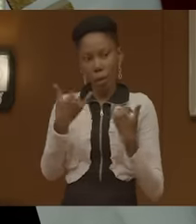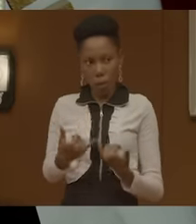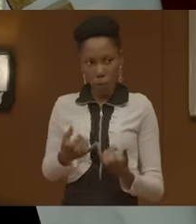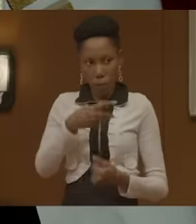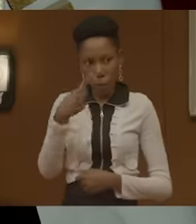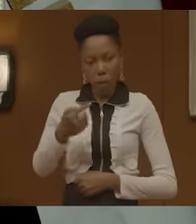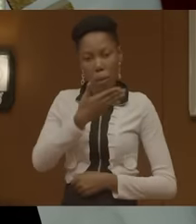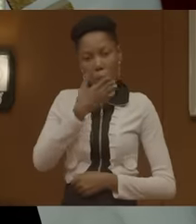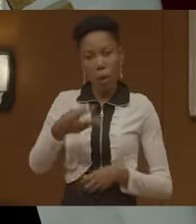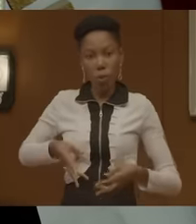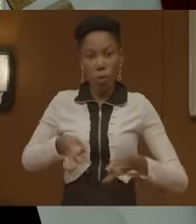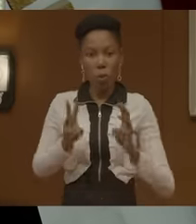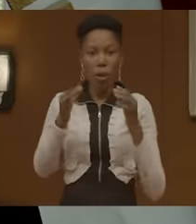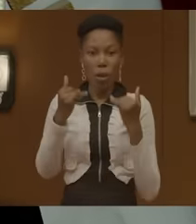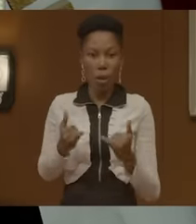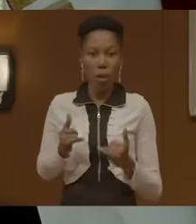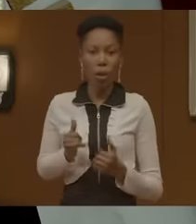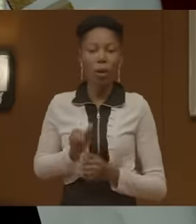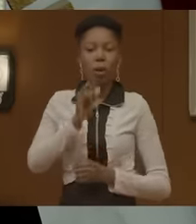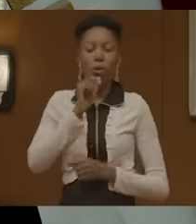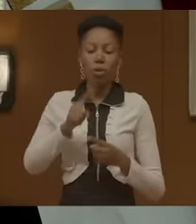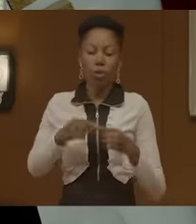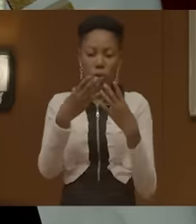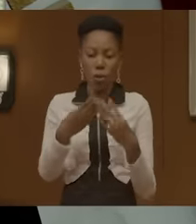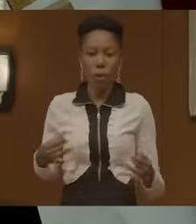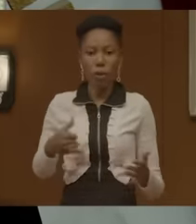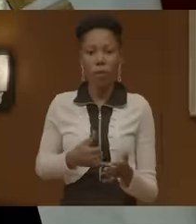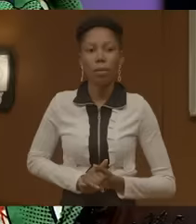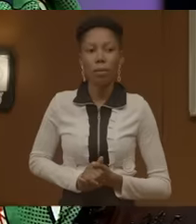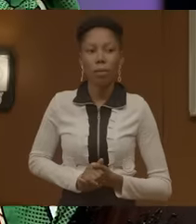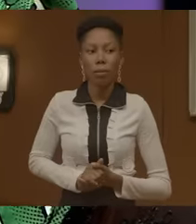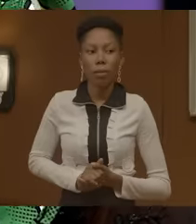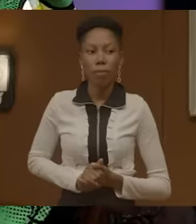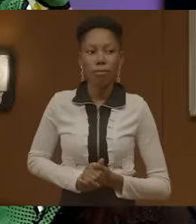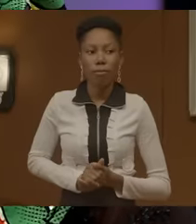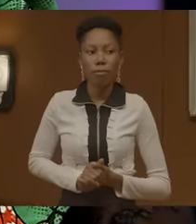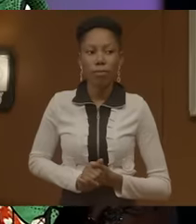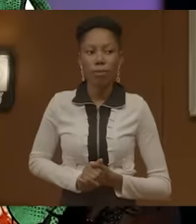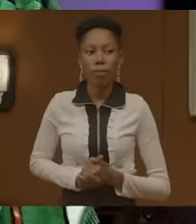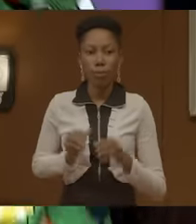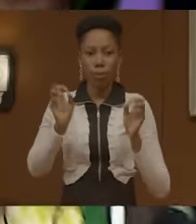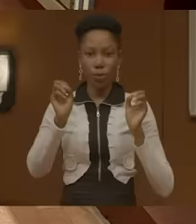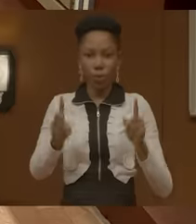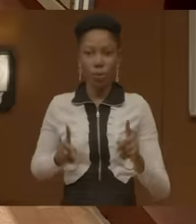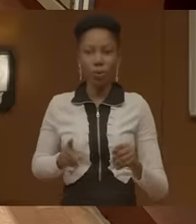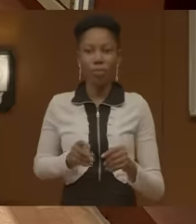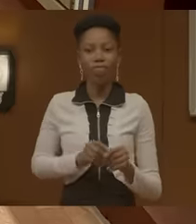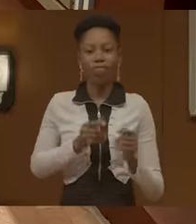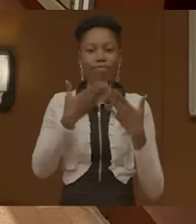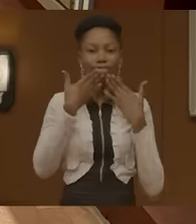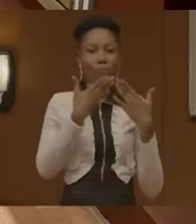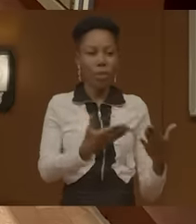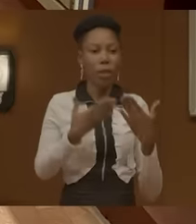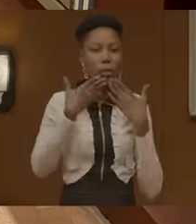the best way to find a solution to that. Do you understand? Okay. Thank you. Okay, that's my I'm